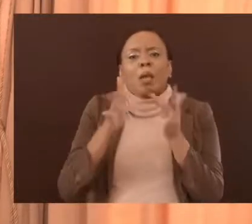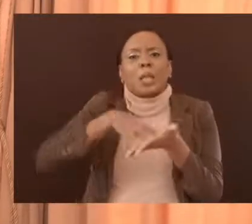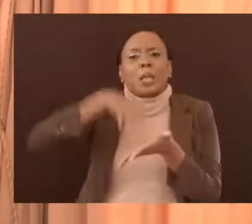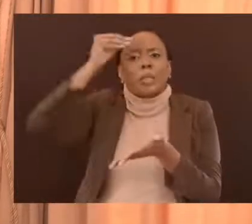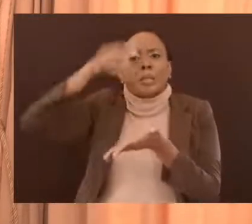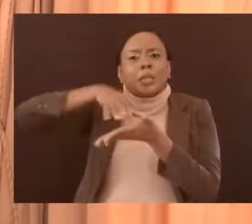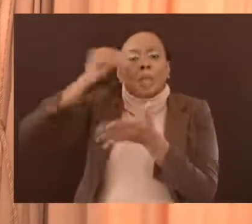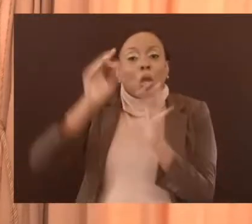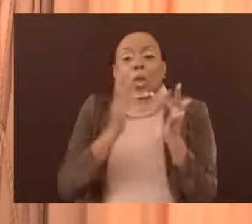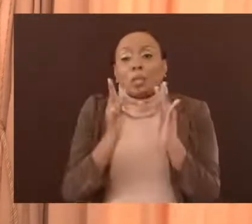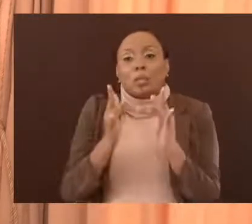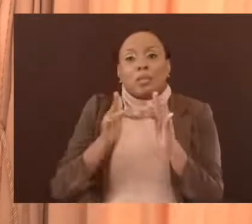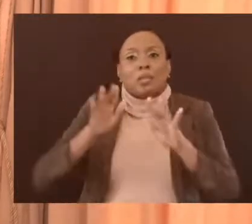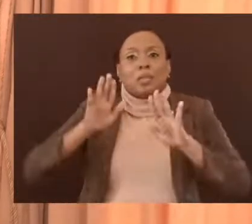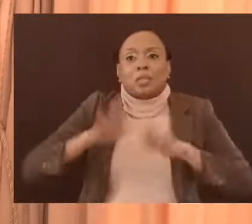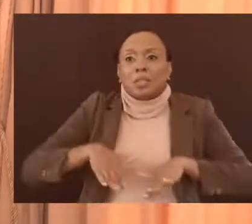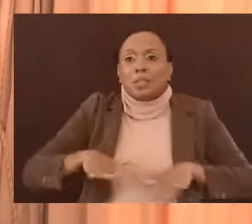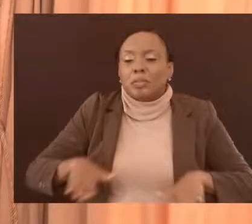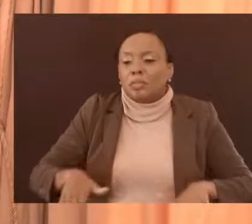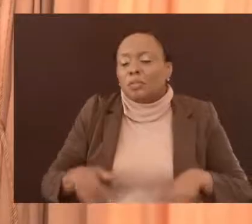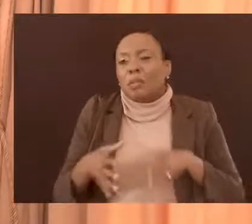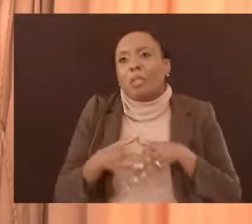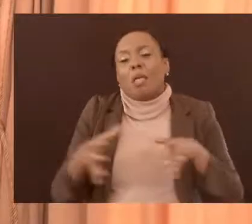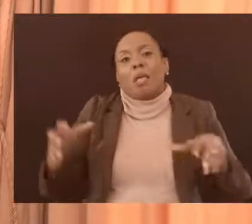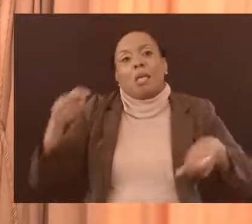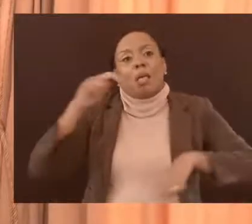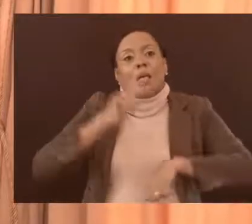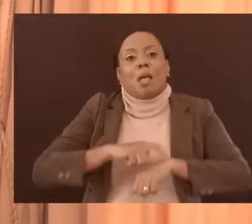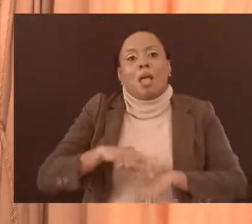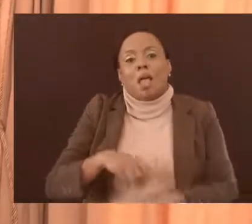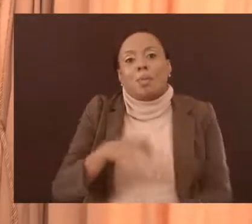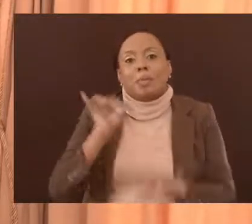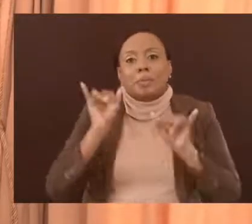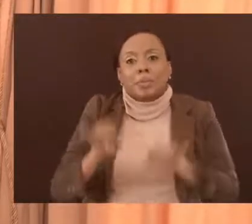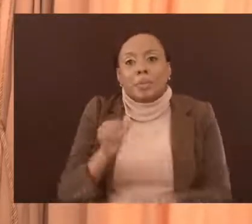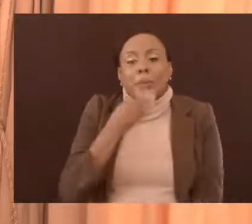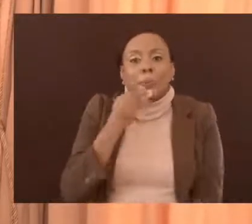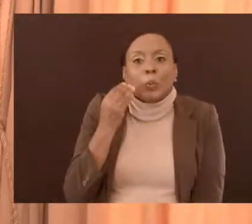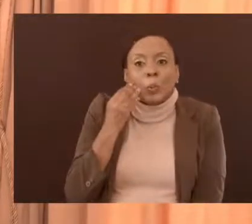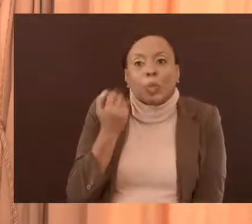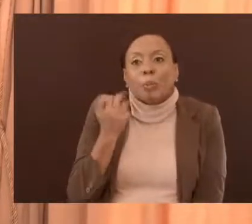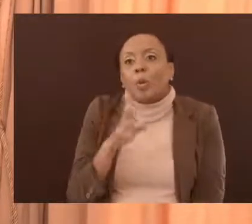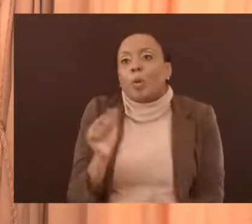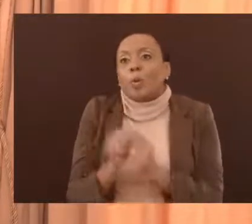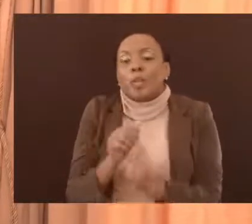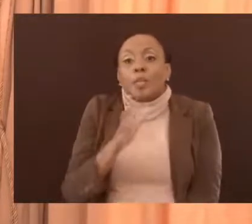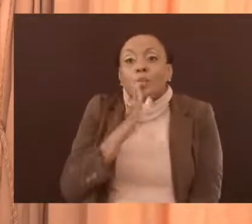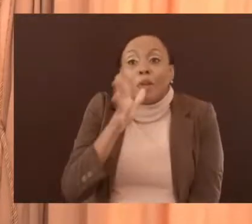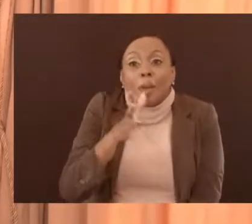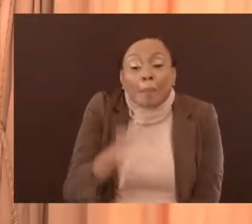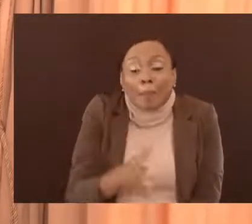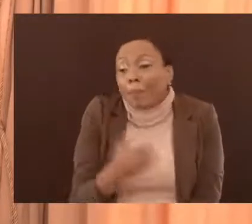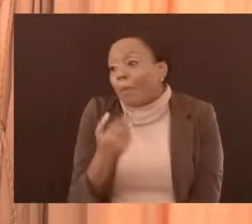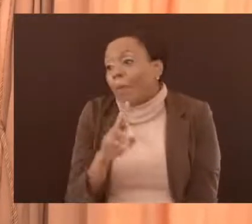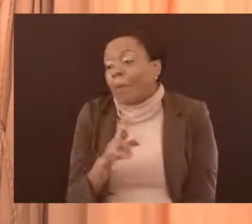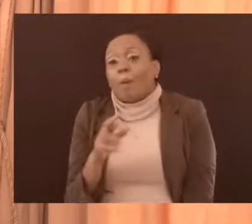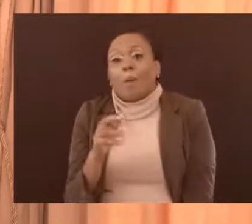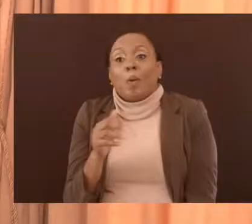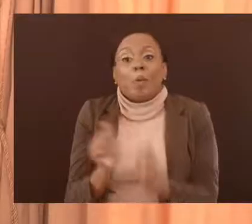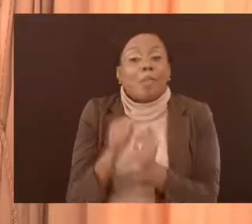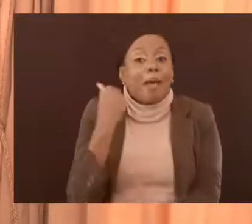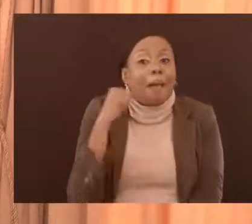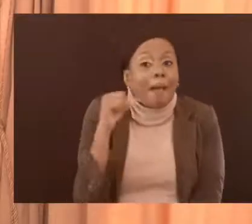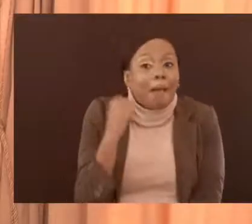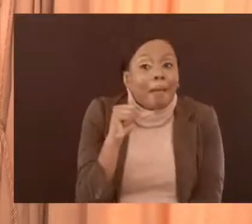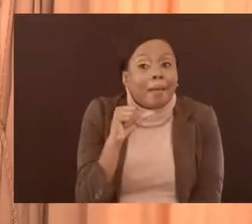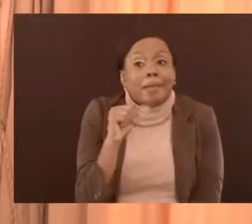environment, children spend a lot of time at home, or by granny, or by auntie, or by some family